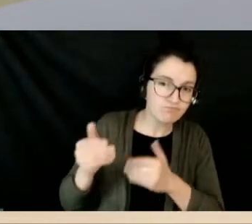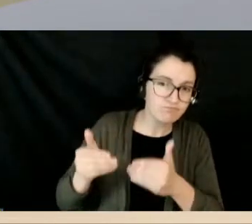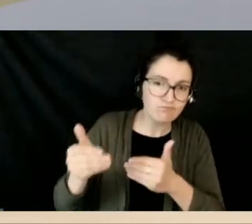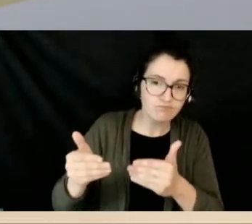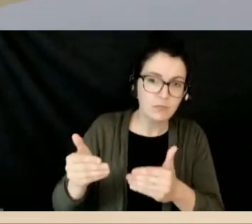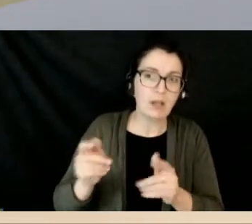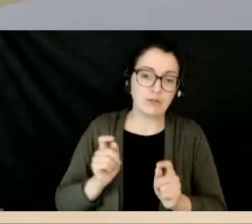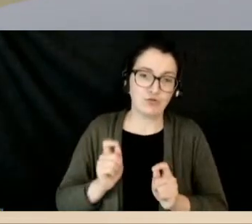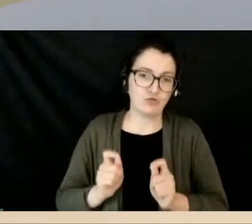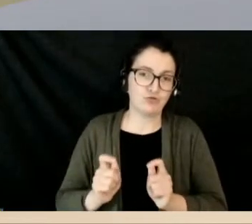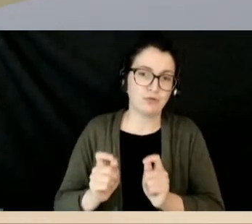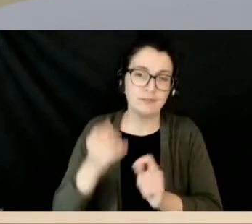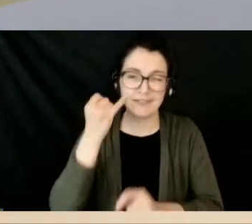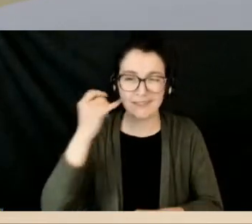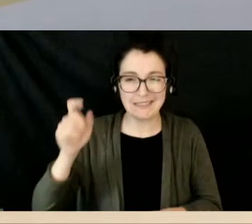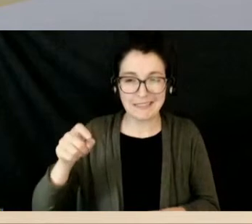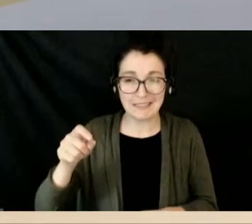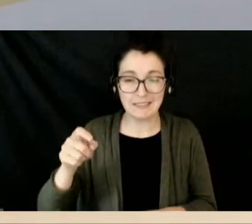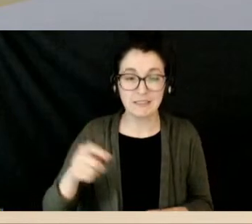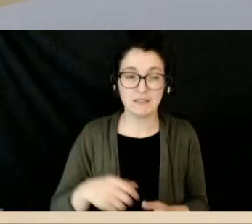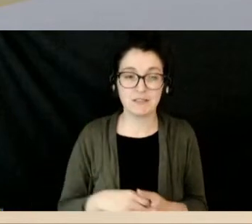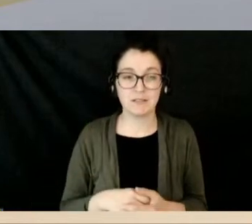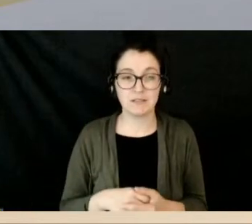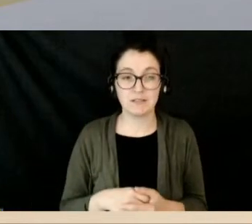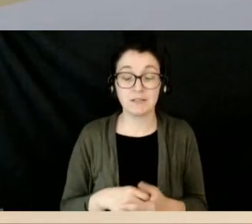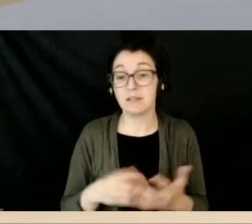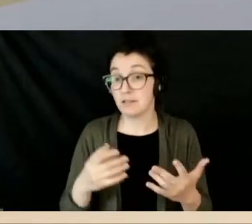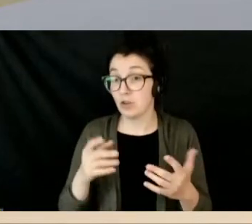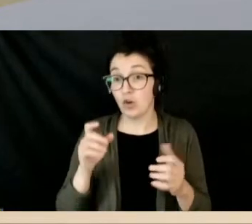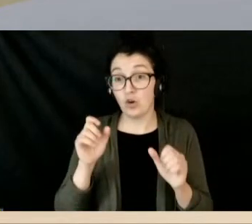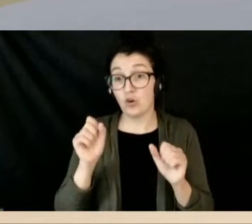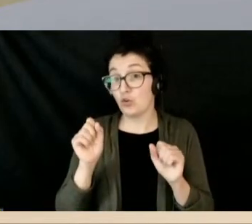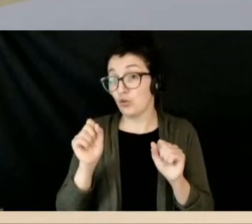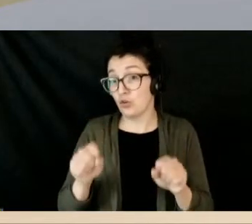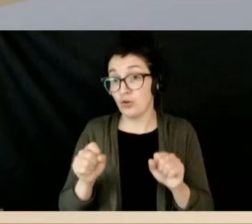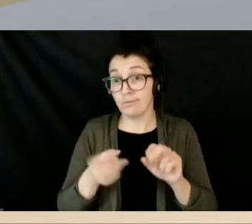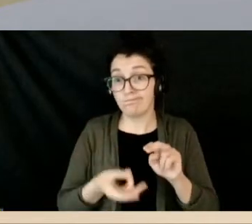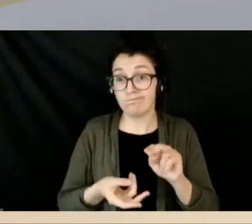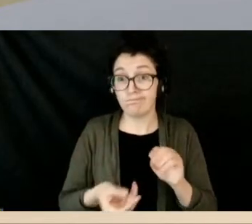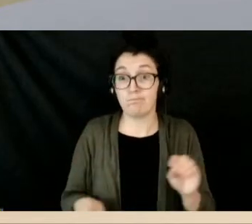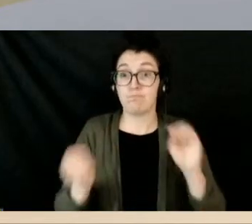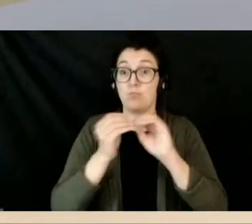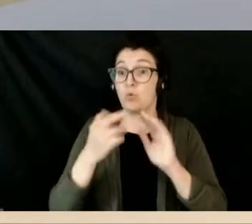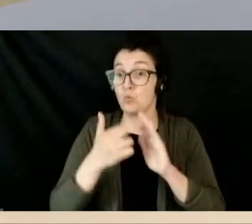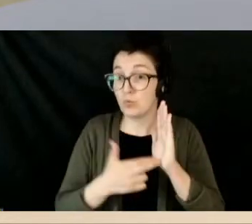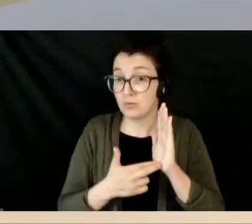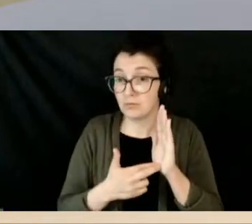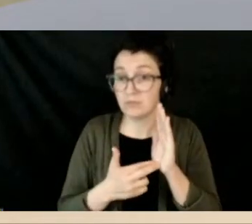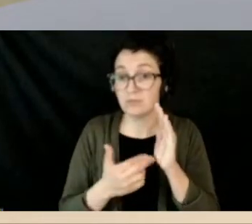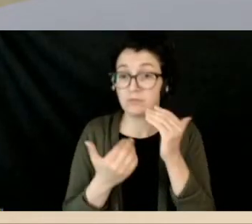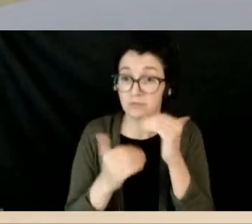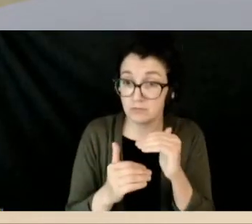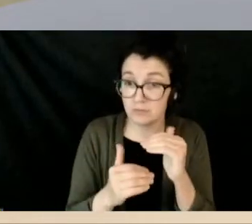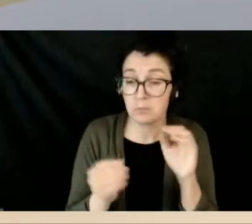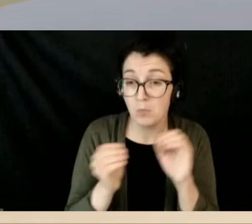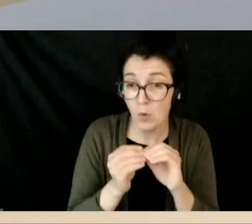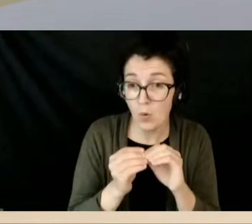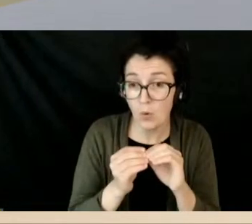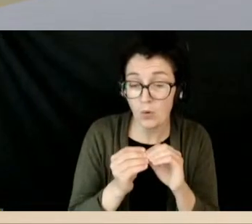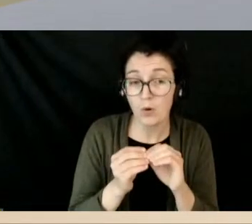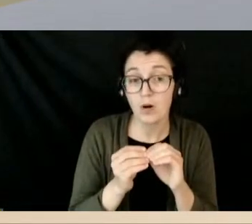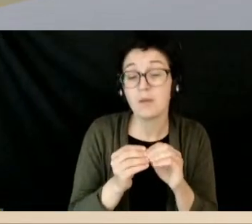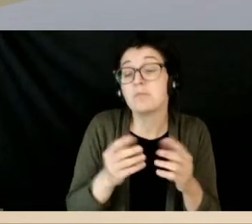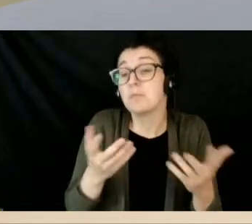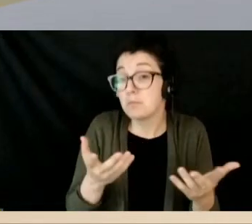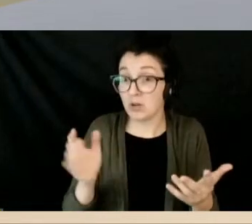both if we need to be more restrictive at certain points in time because of what's going on, that could happen. But also,